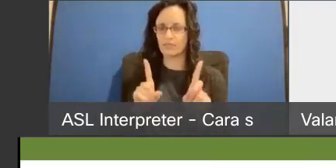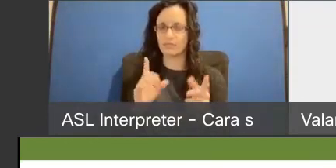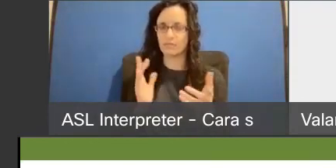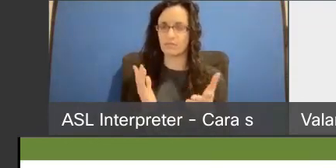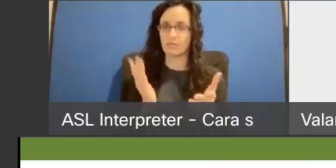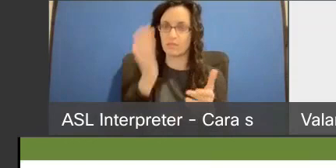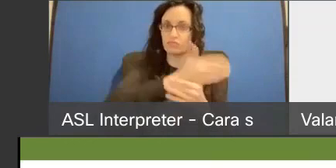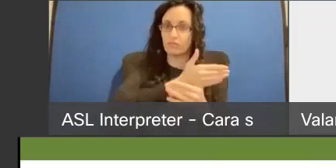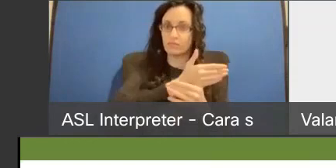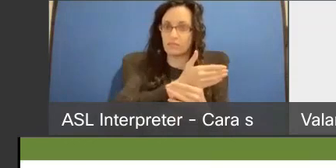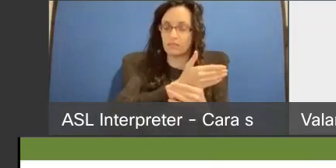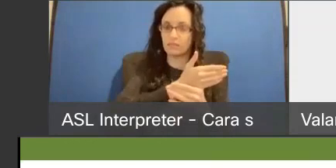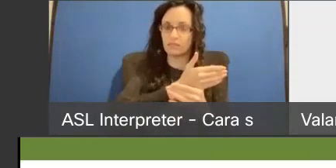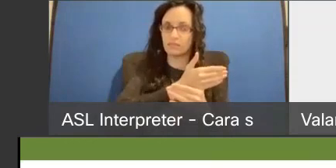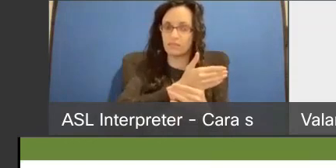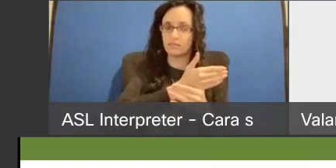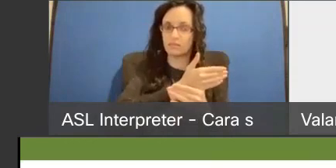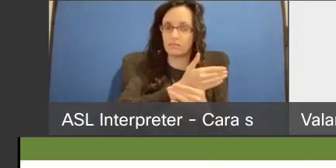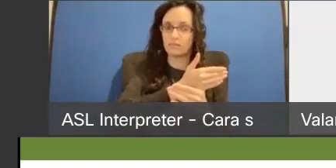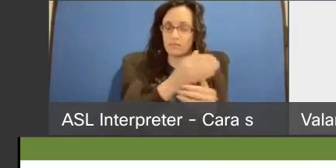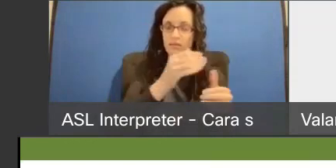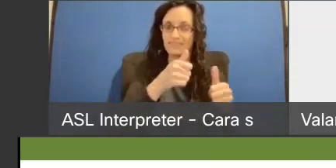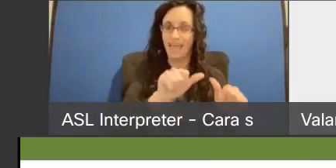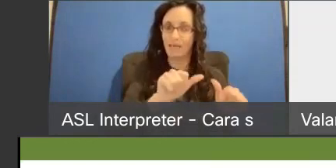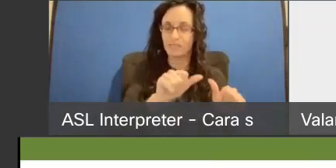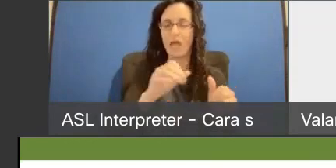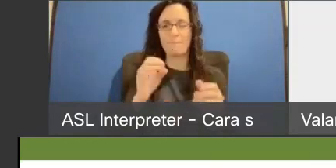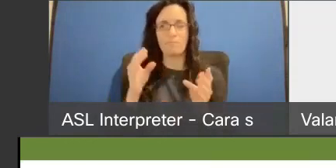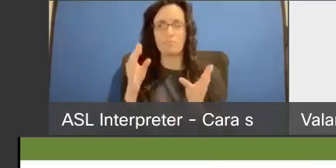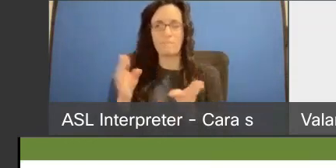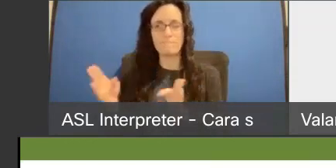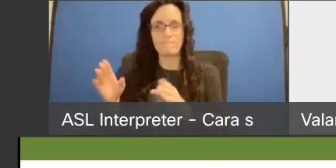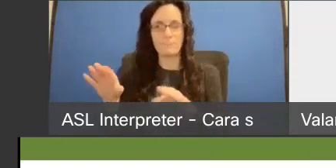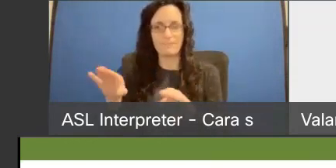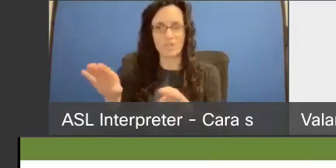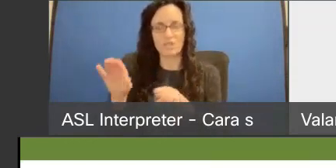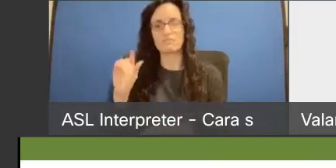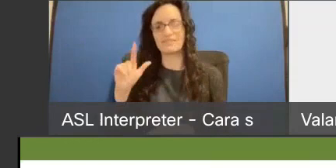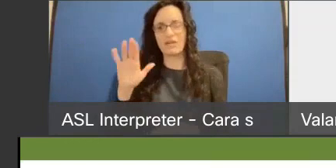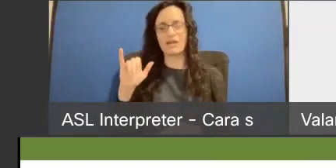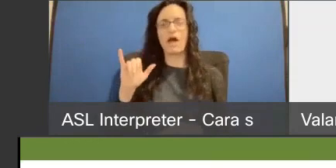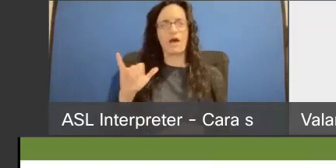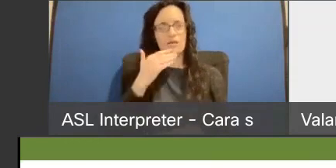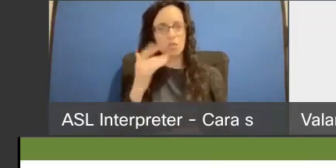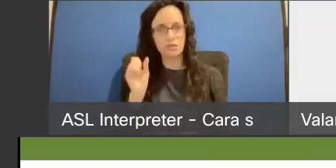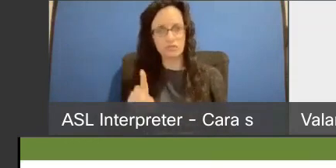and attempt or preparatory behavior. Yeah. Oh, that's a great question. So, I